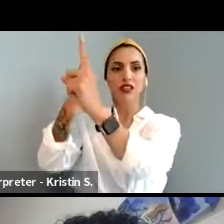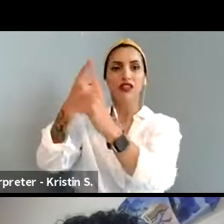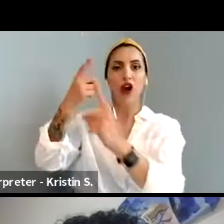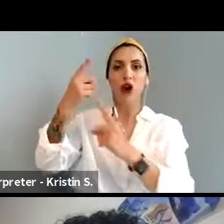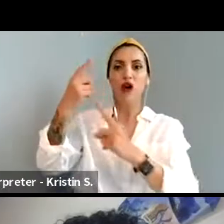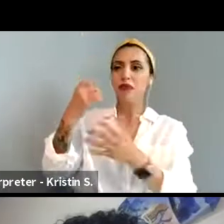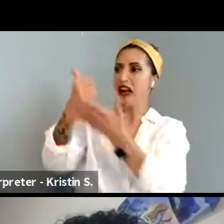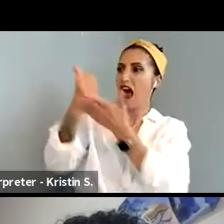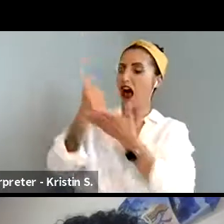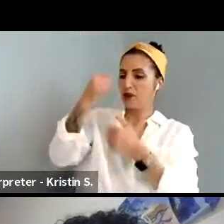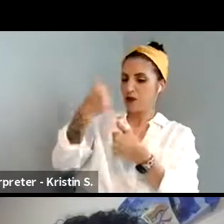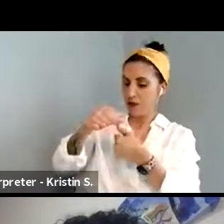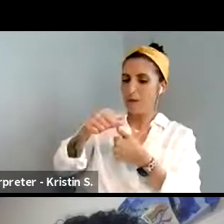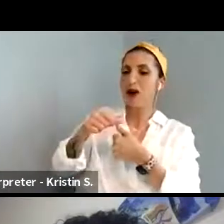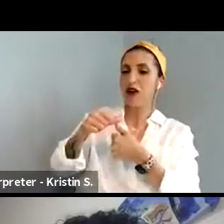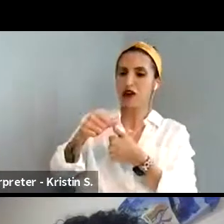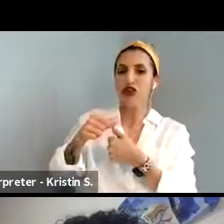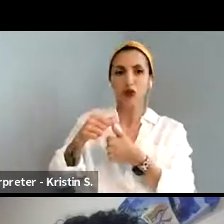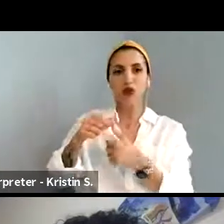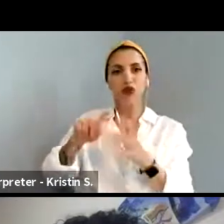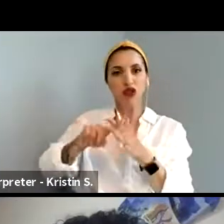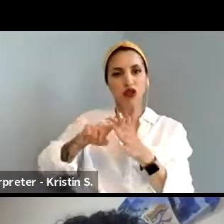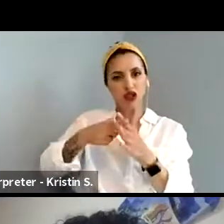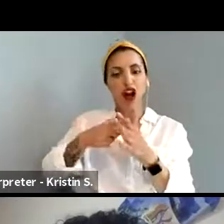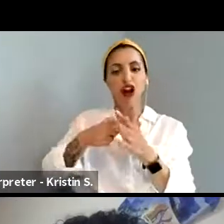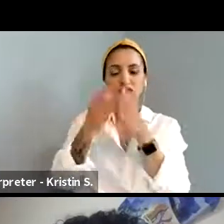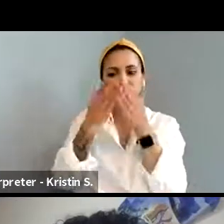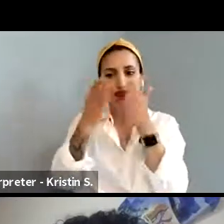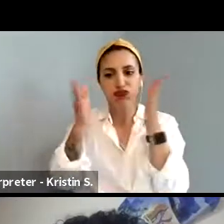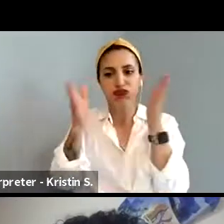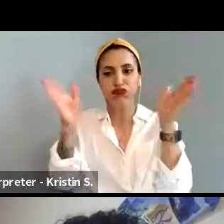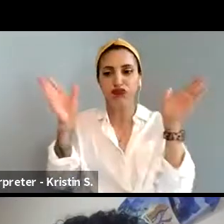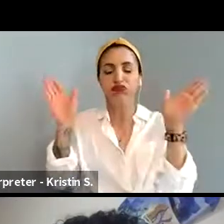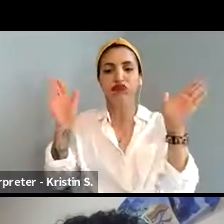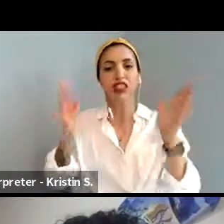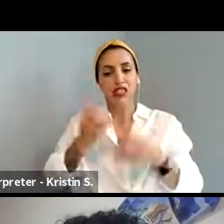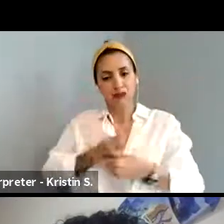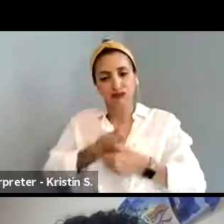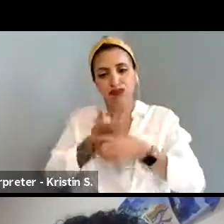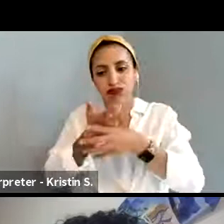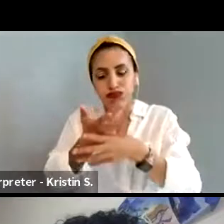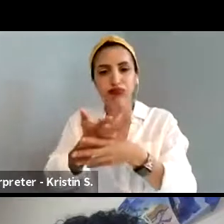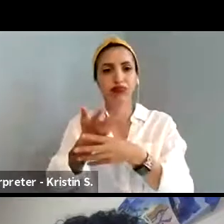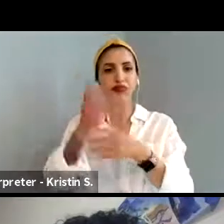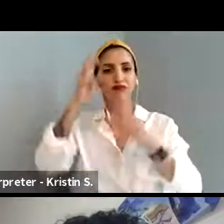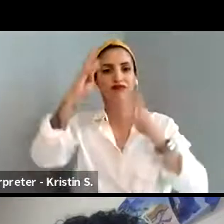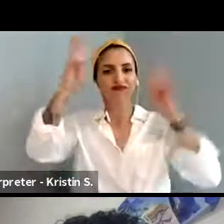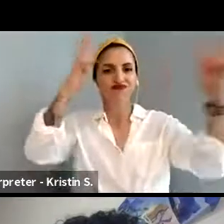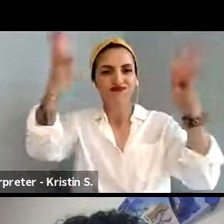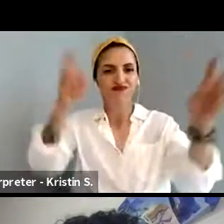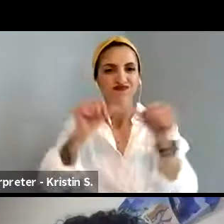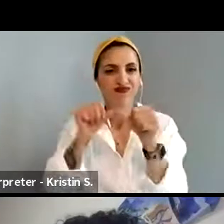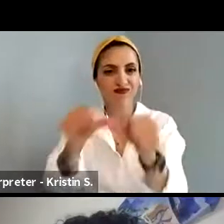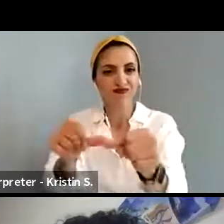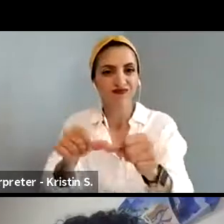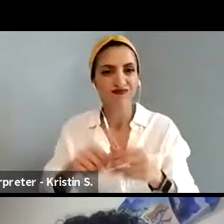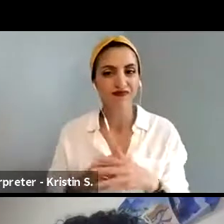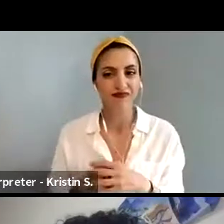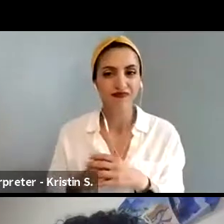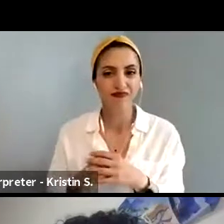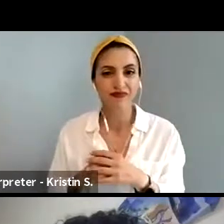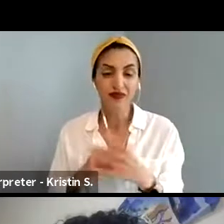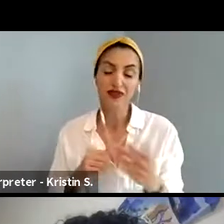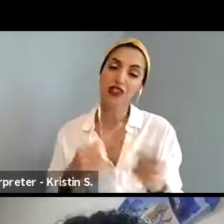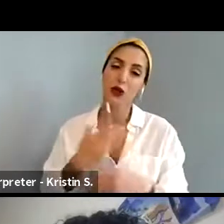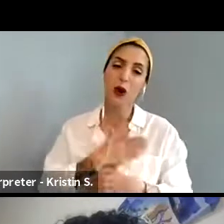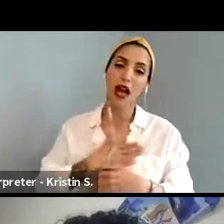and growing and creating and multiple self and identity and tasks. So, yes, I really